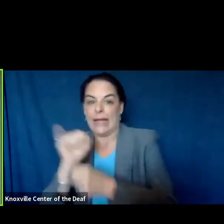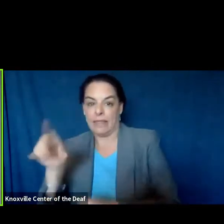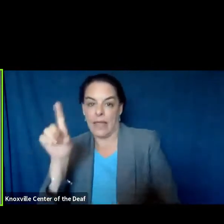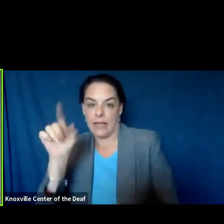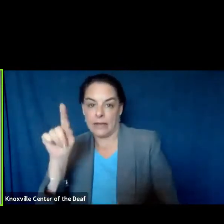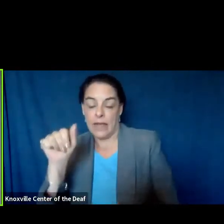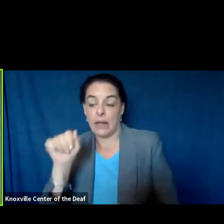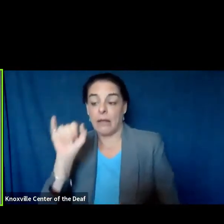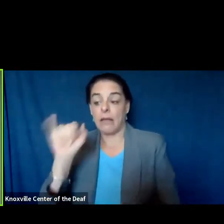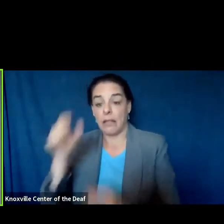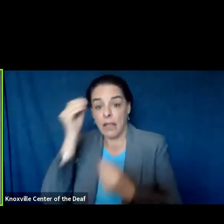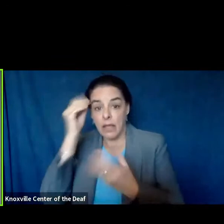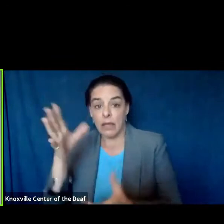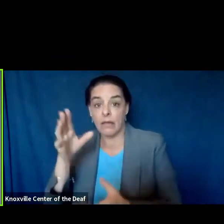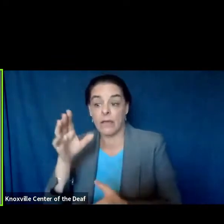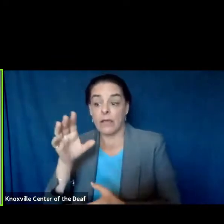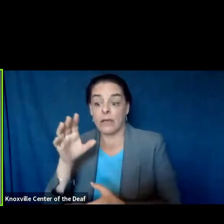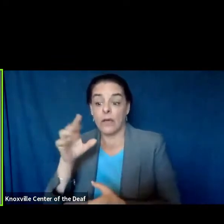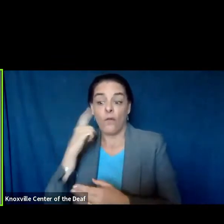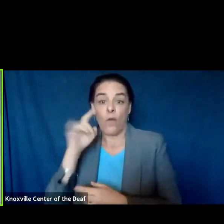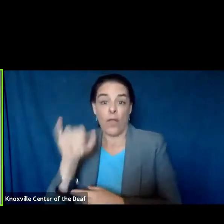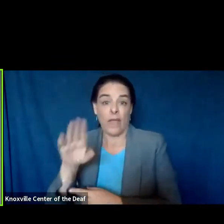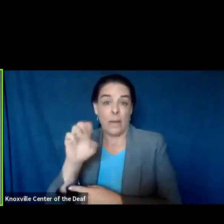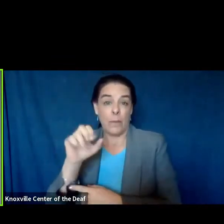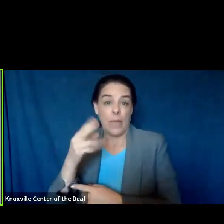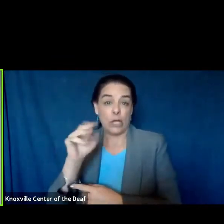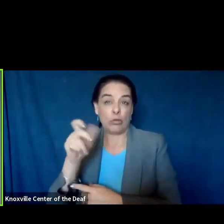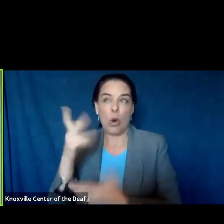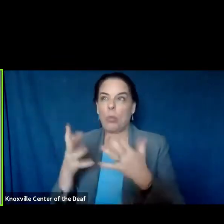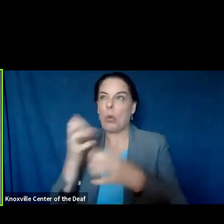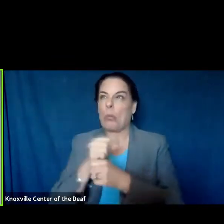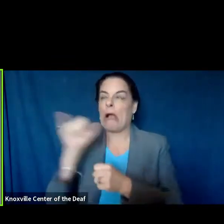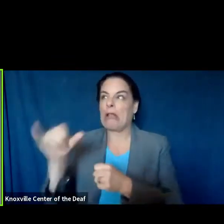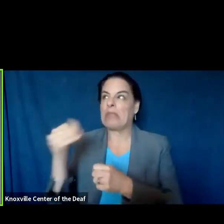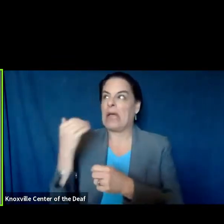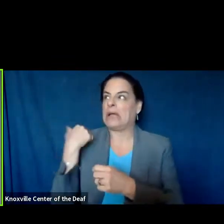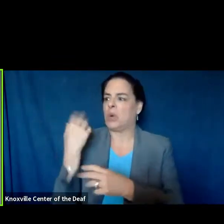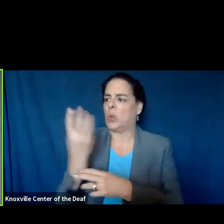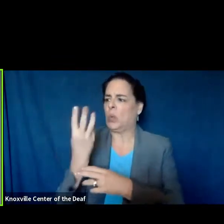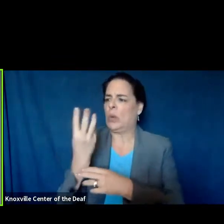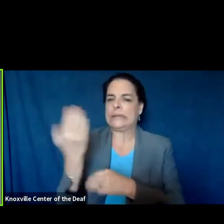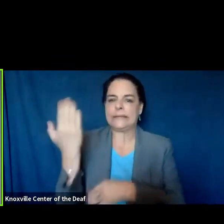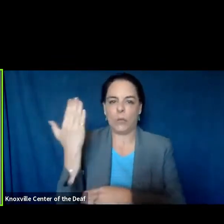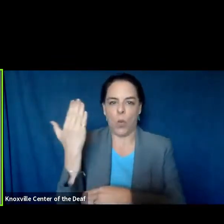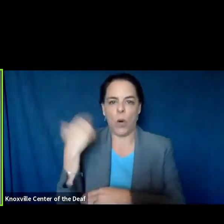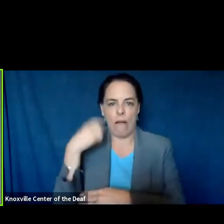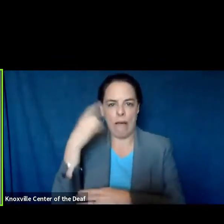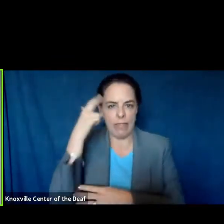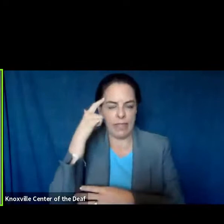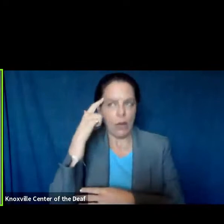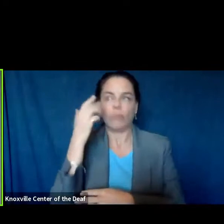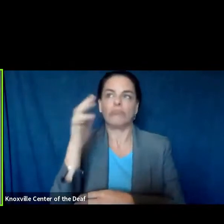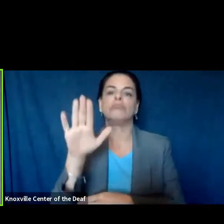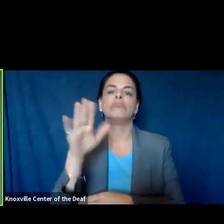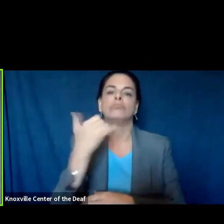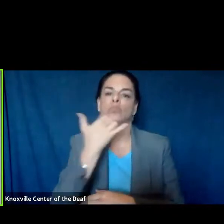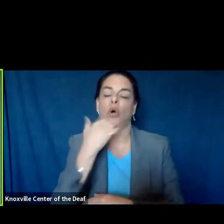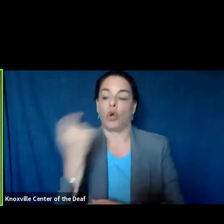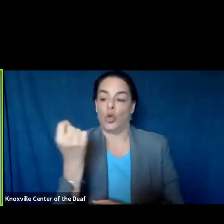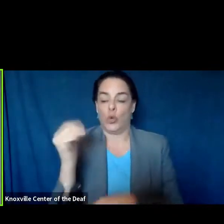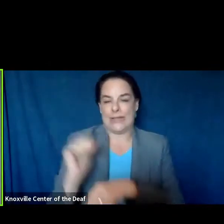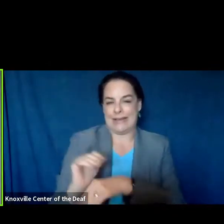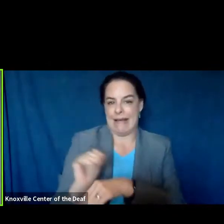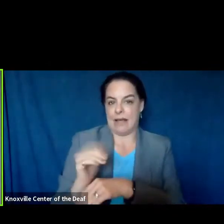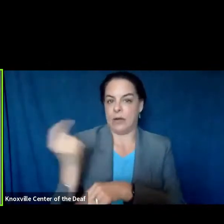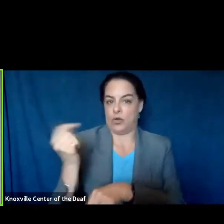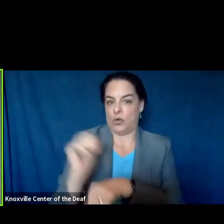on the benchmark data would have been pulled Wednesday morning, I believe. And that was what was, or Tuesday. It's Tuesday night, sorry,